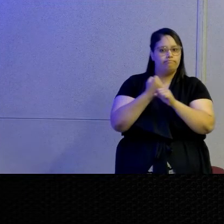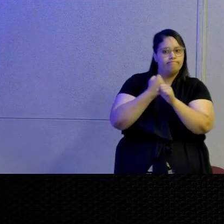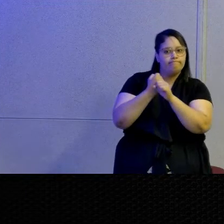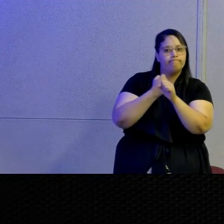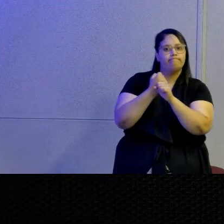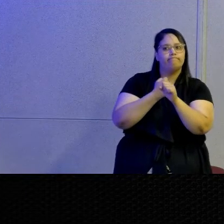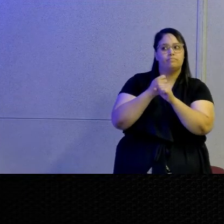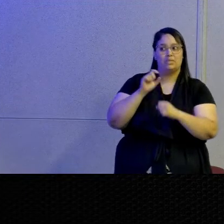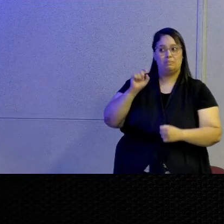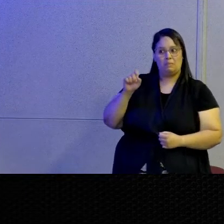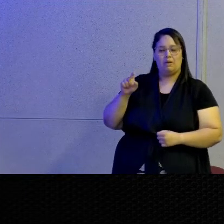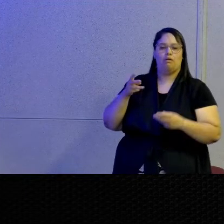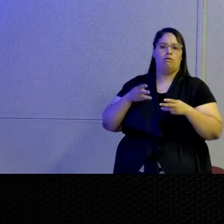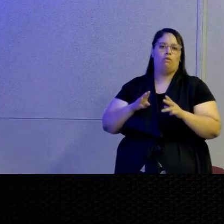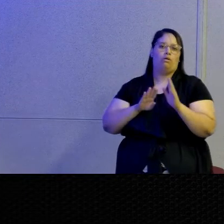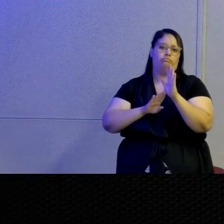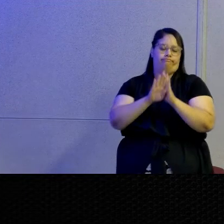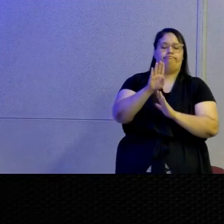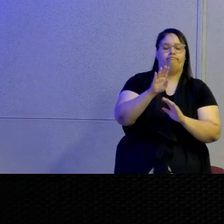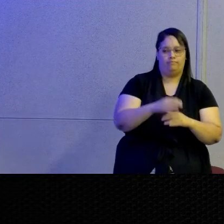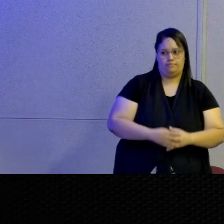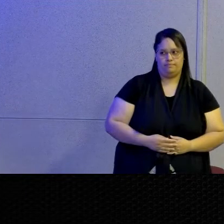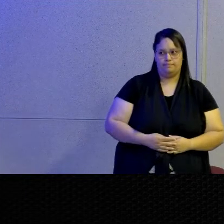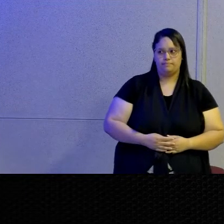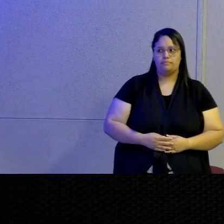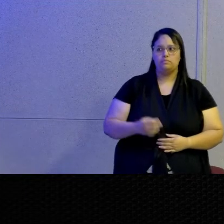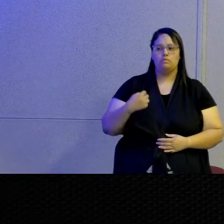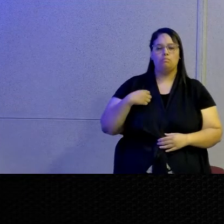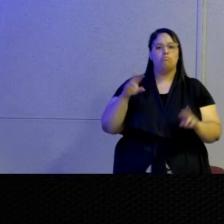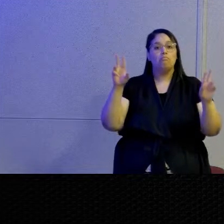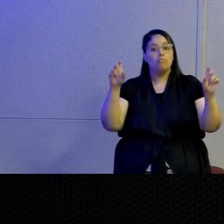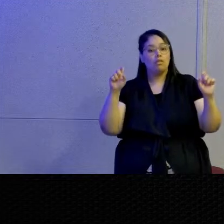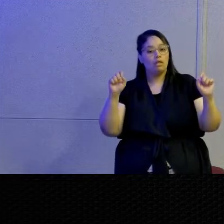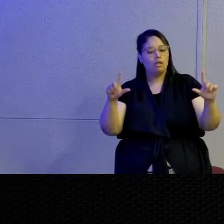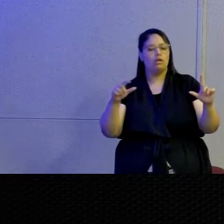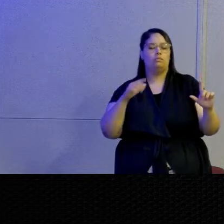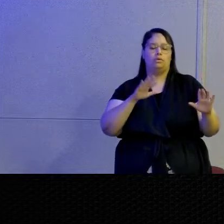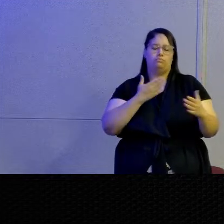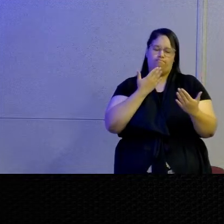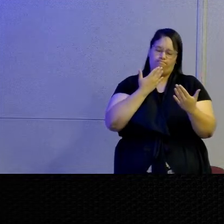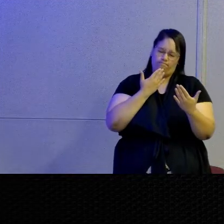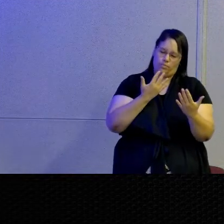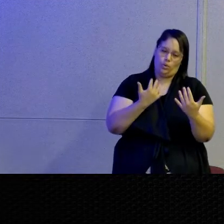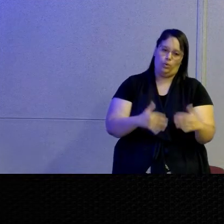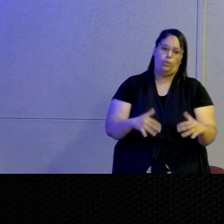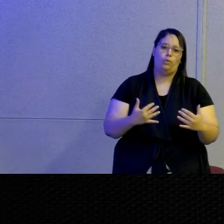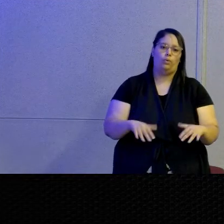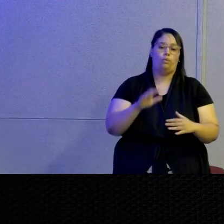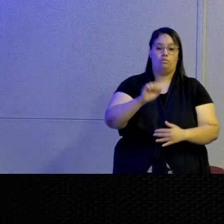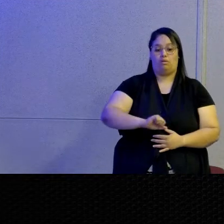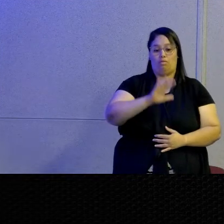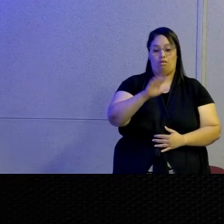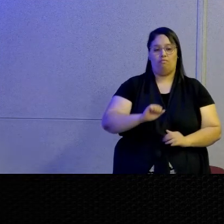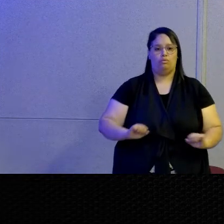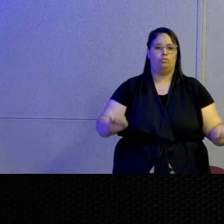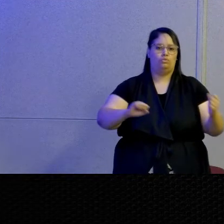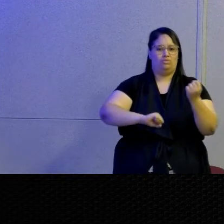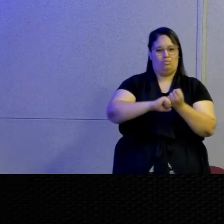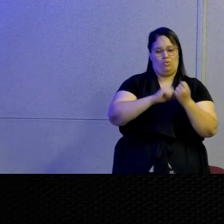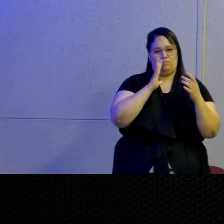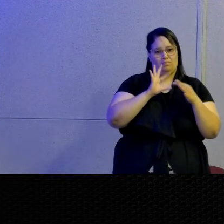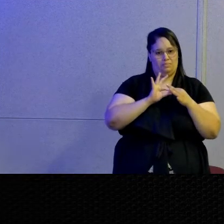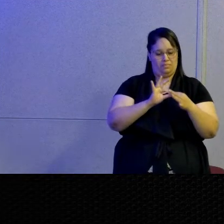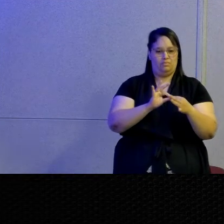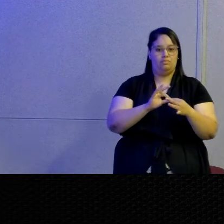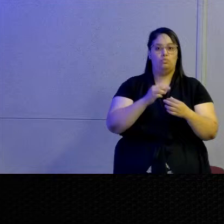forward. So I'll finish there with just expressing our profound gratitude to South Africa for its support and commitment. And we look